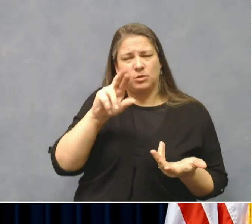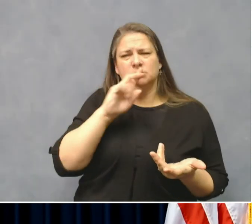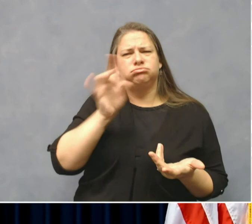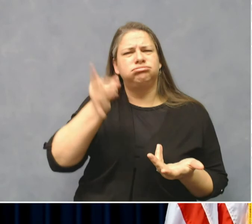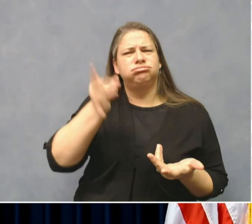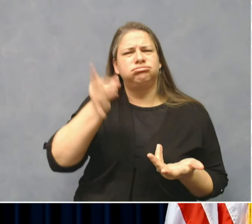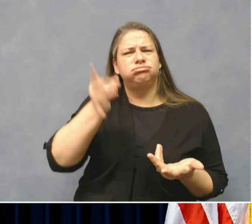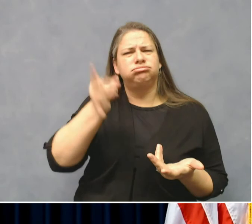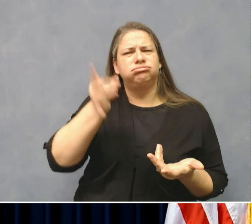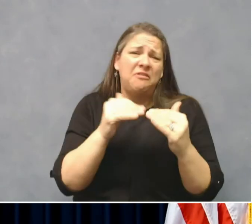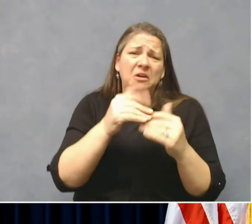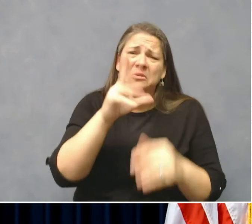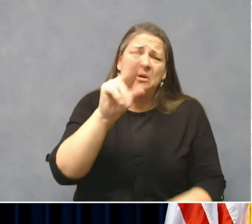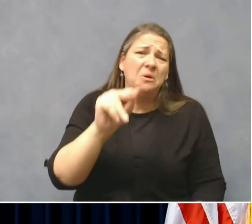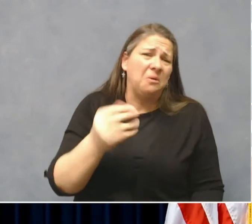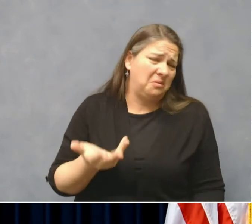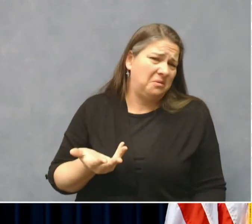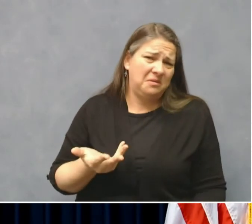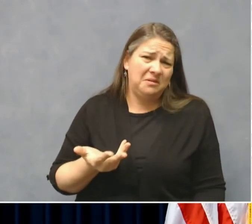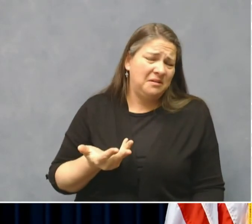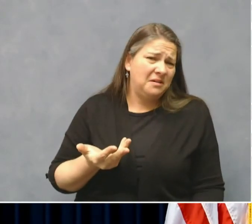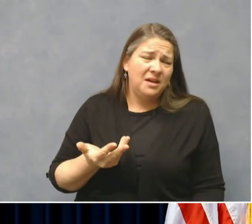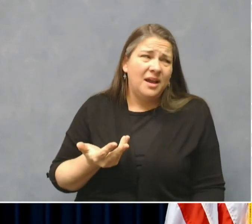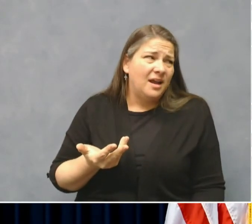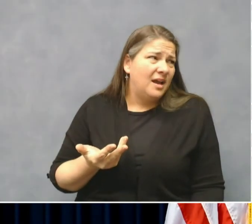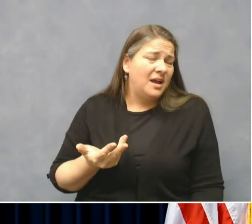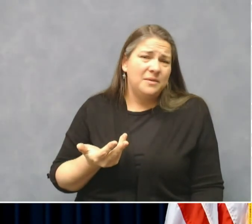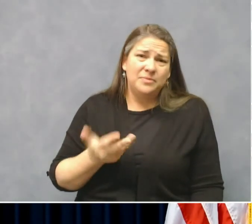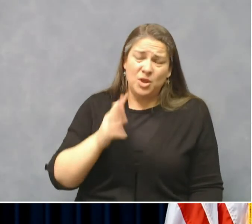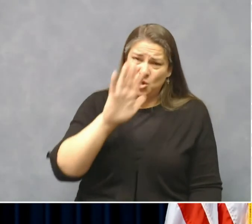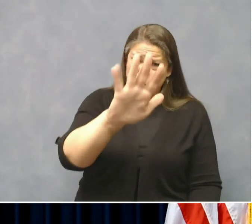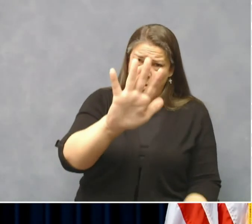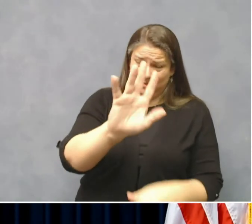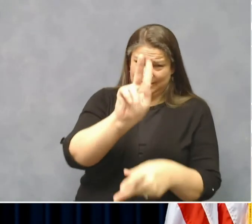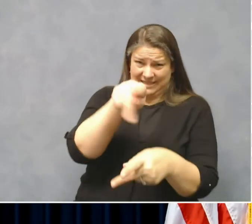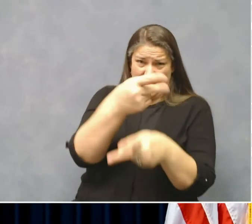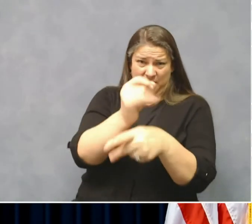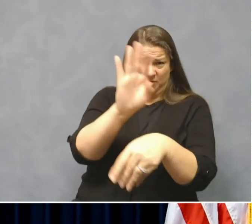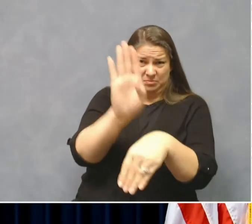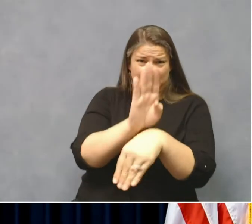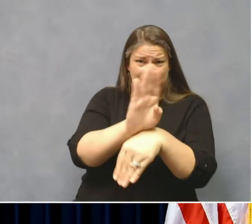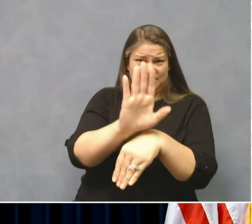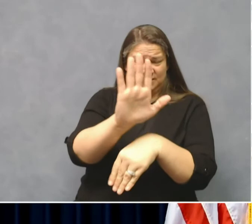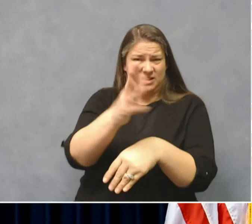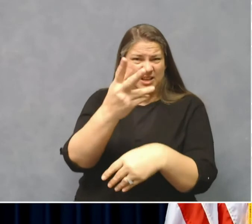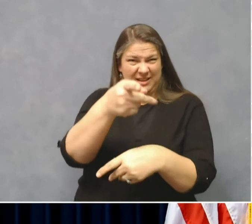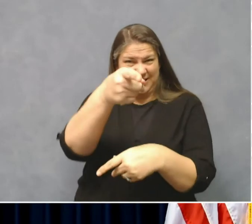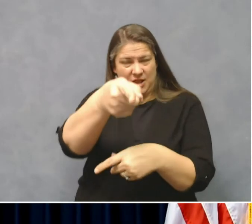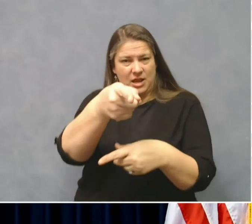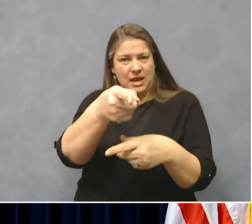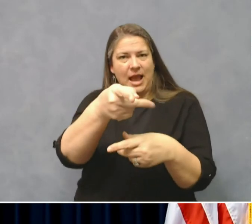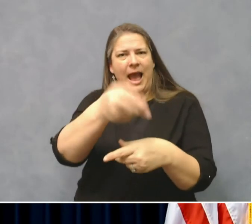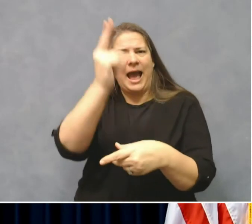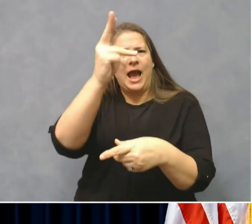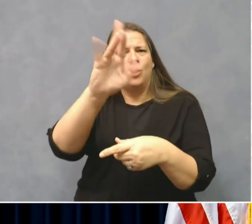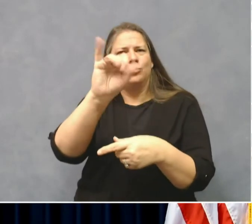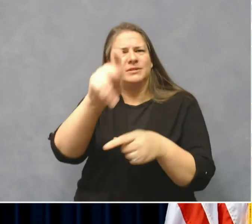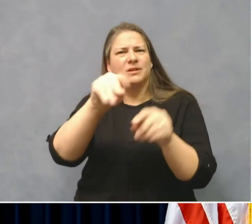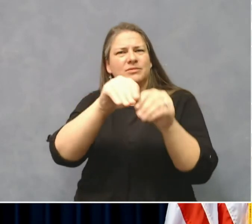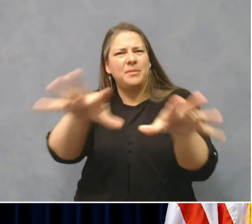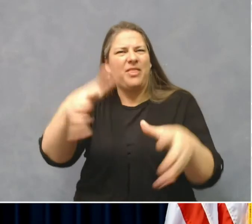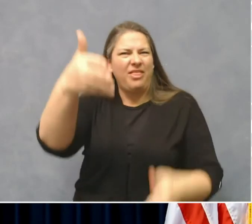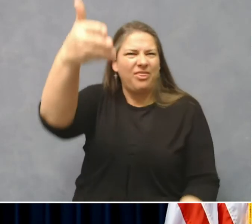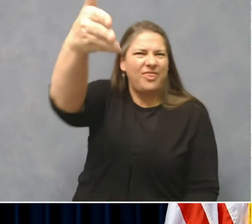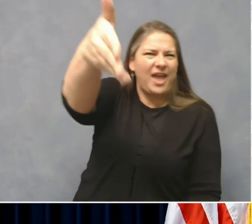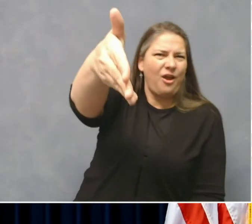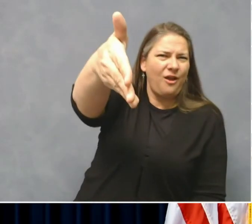in these facilities, types of facilities see the most spread, but we have seen in real